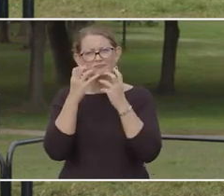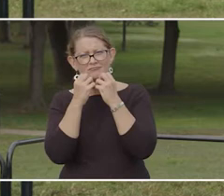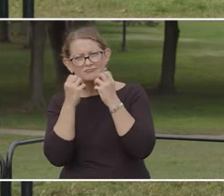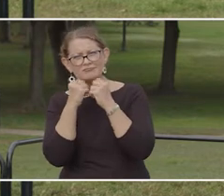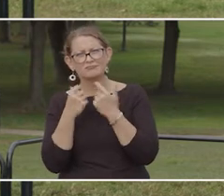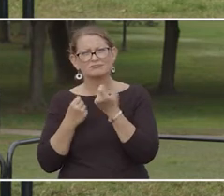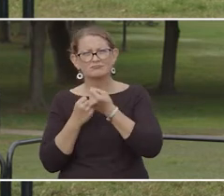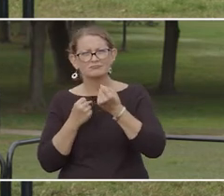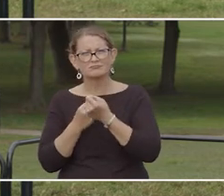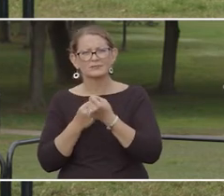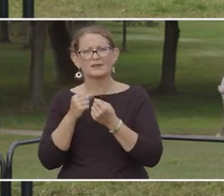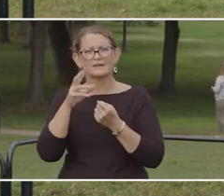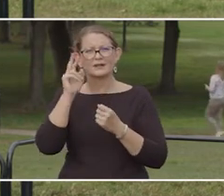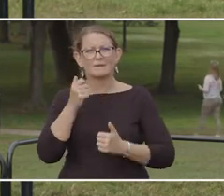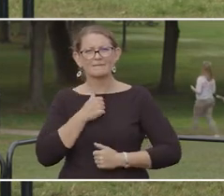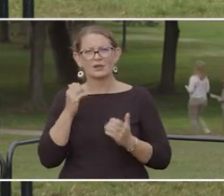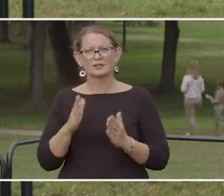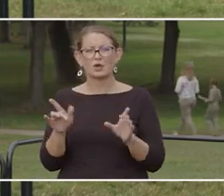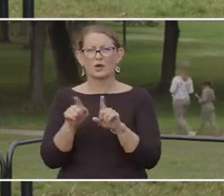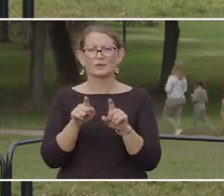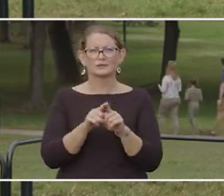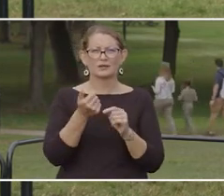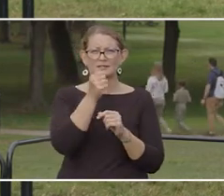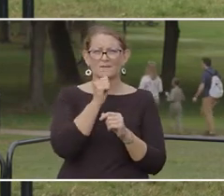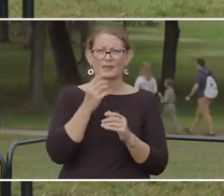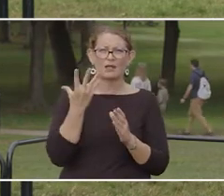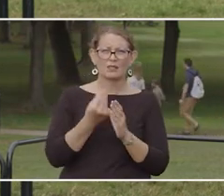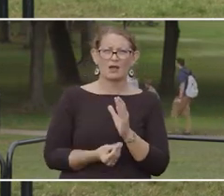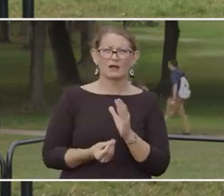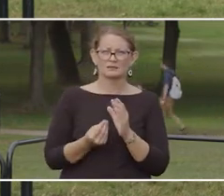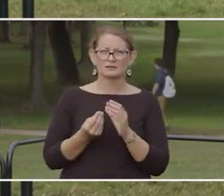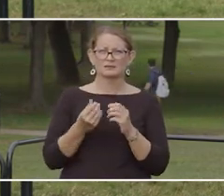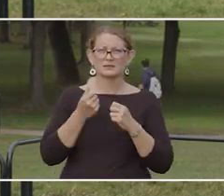your Vietnam veterans, and also suffering the loss as they've passed away.